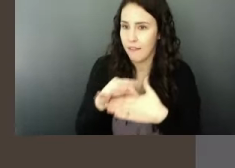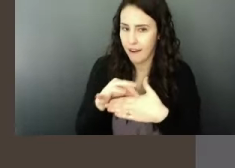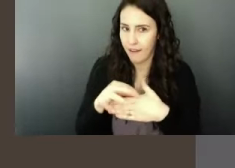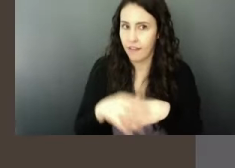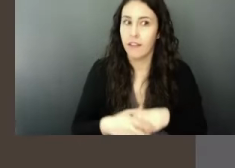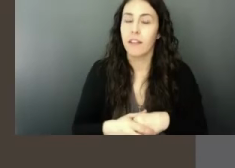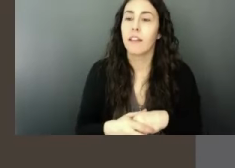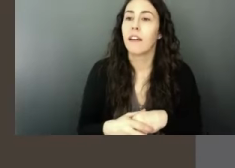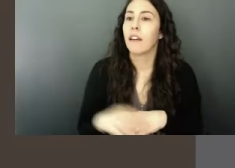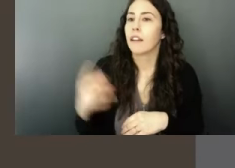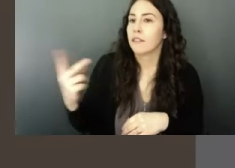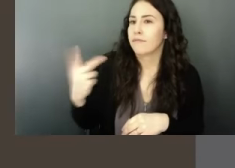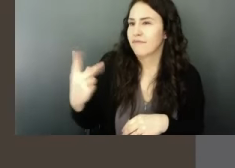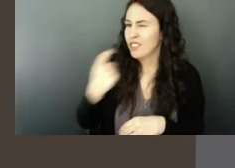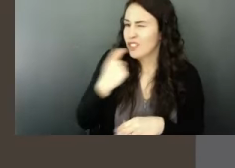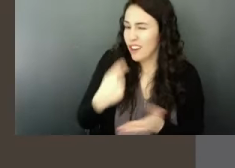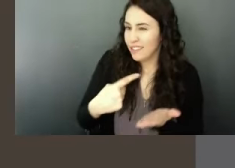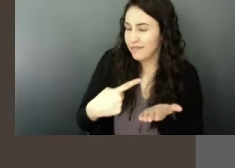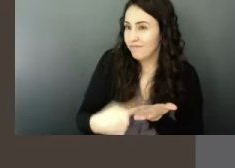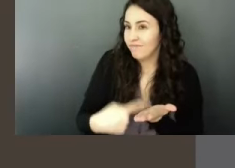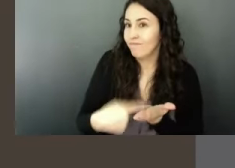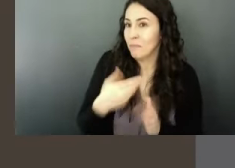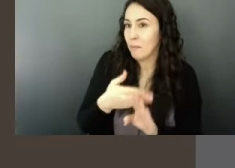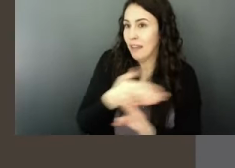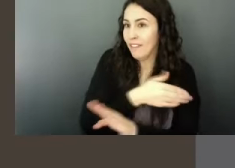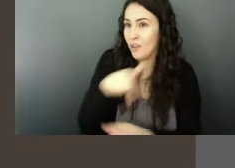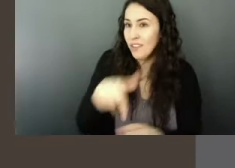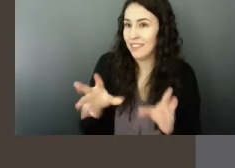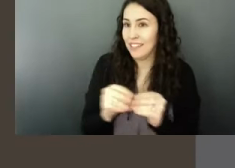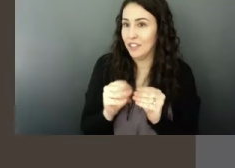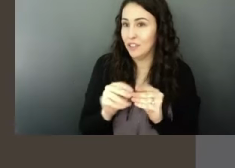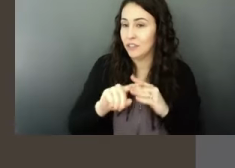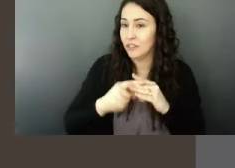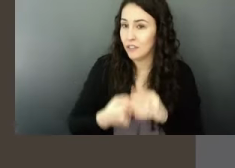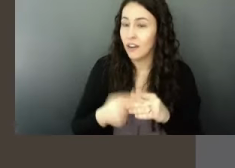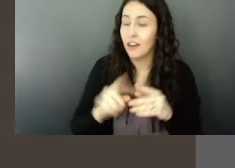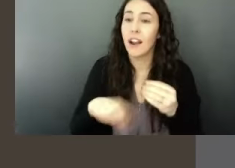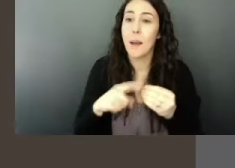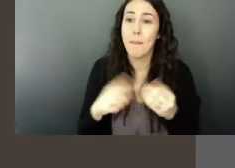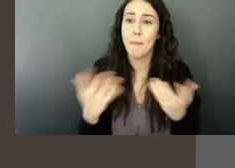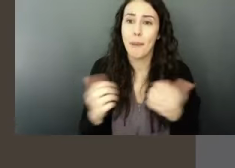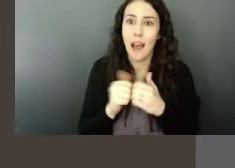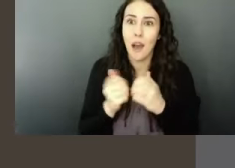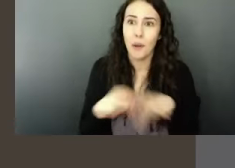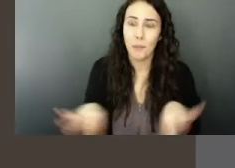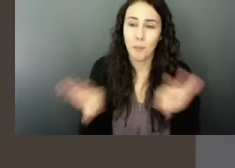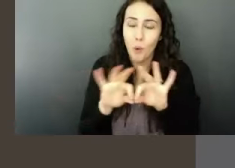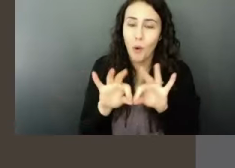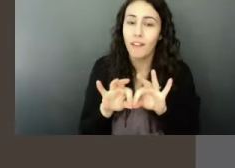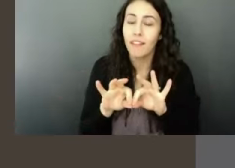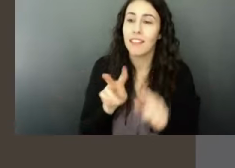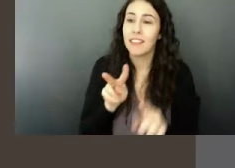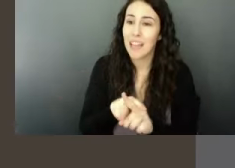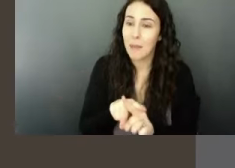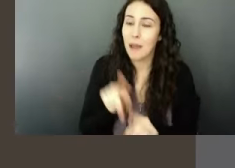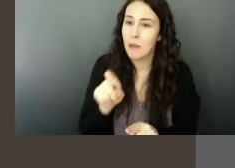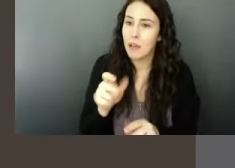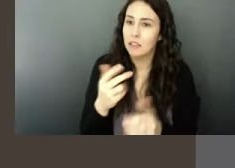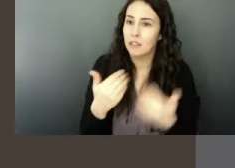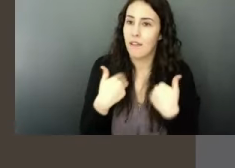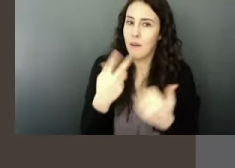that, kind of prior to the session starting, about how important it is for assignments to have both of these features.